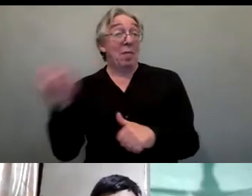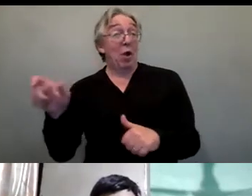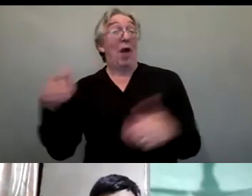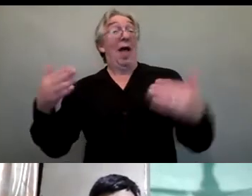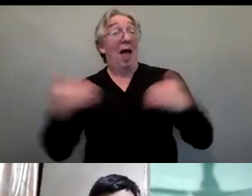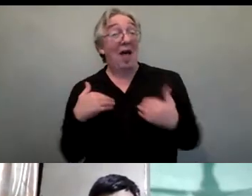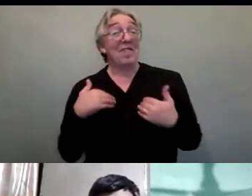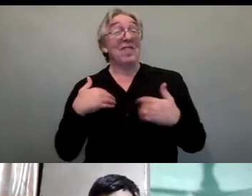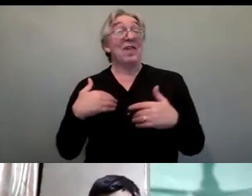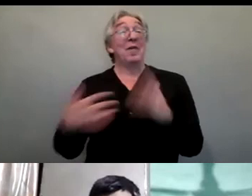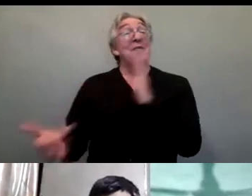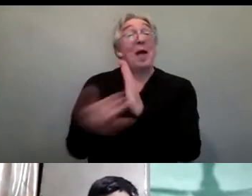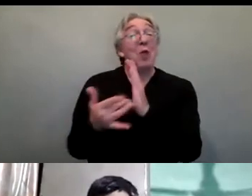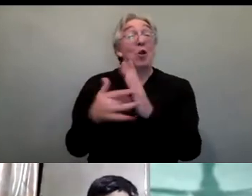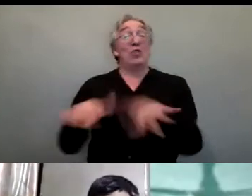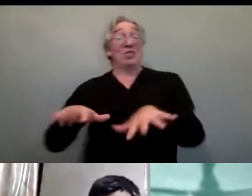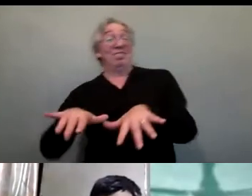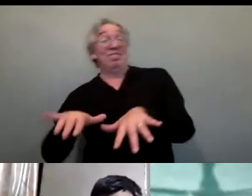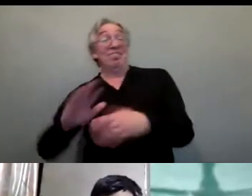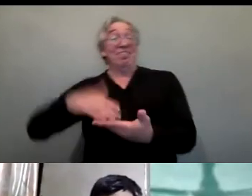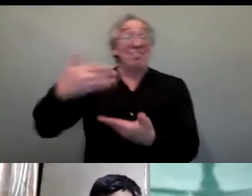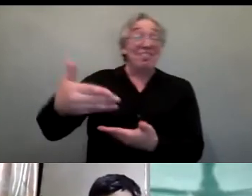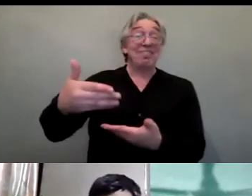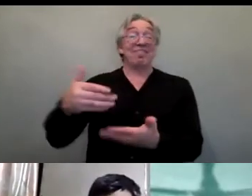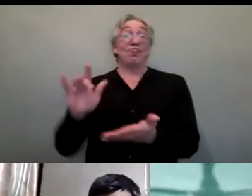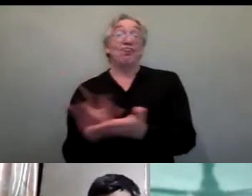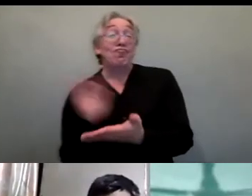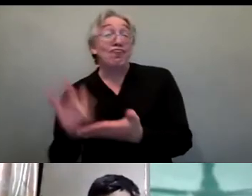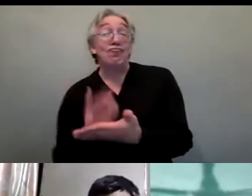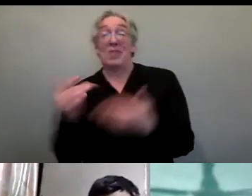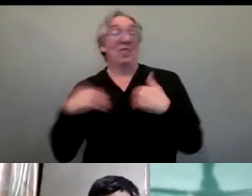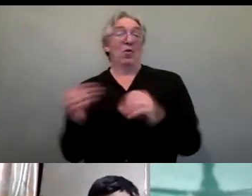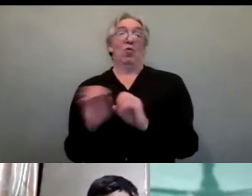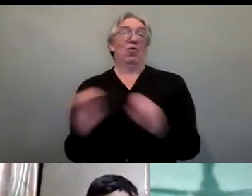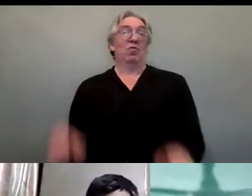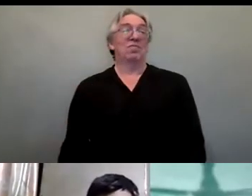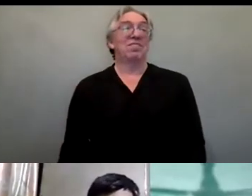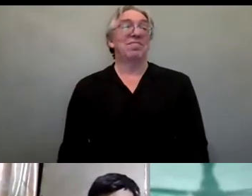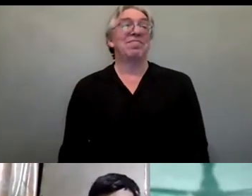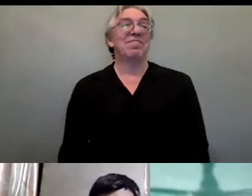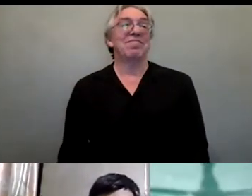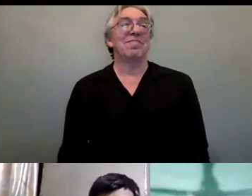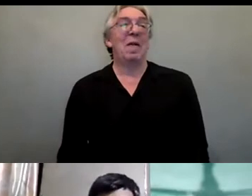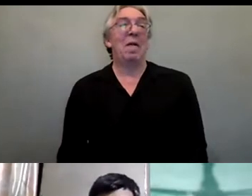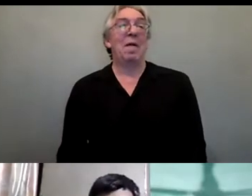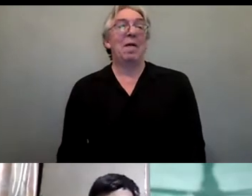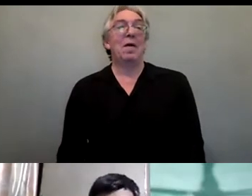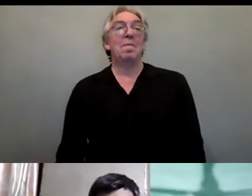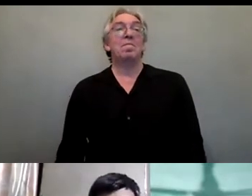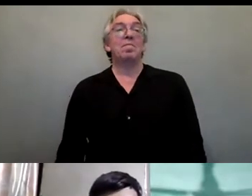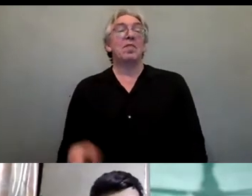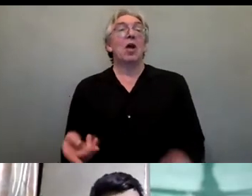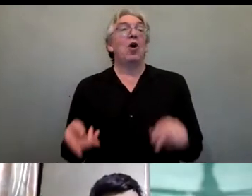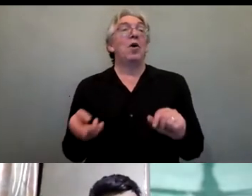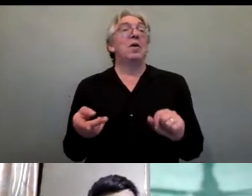we see initiatives that are more specifically towards vertical markets, such as e-government and smart